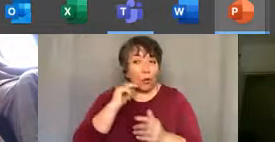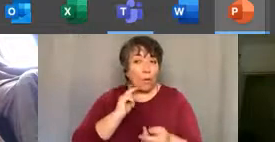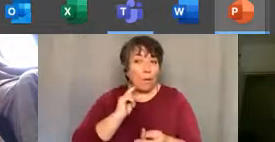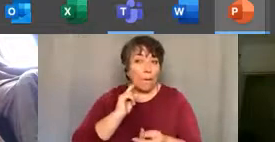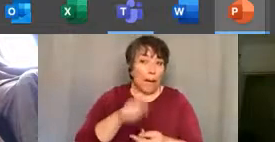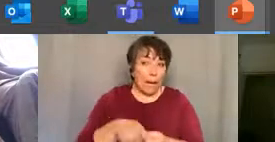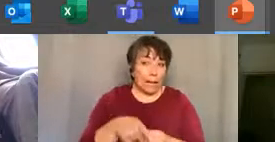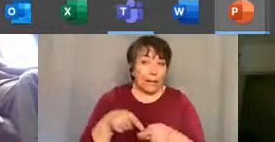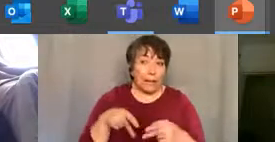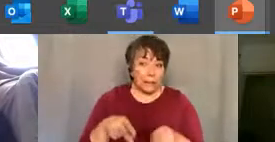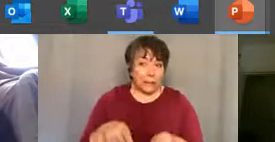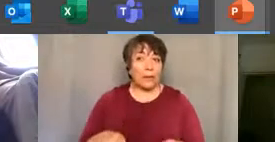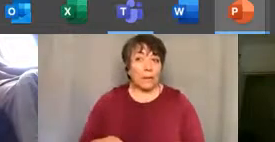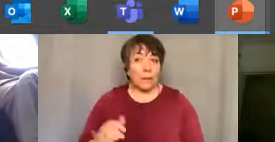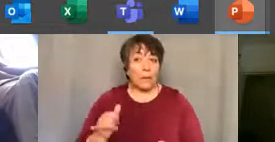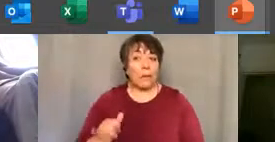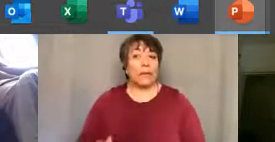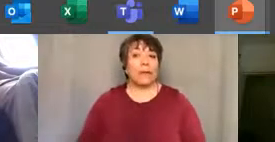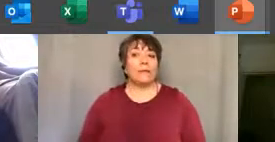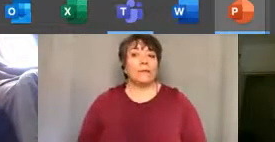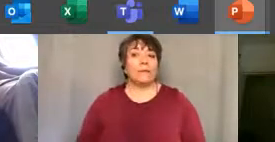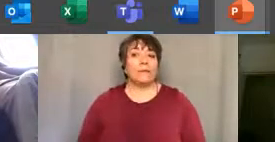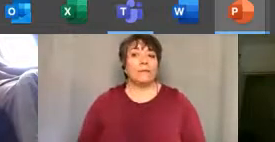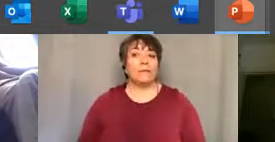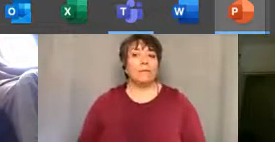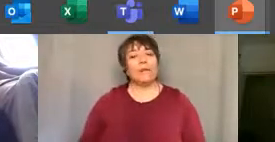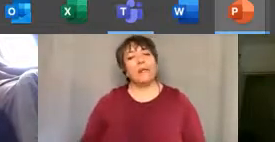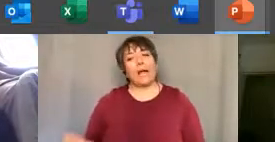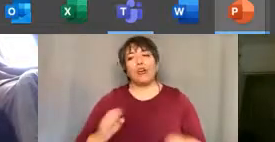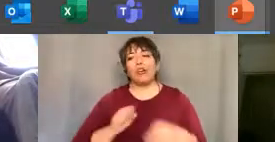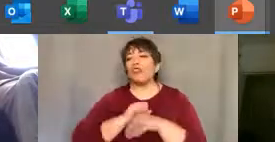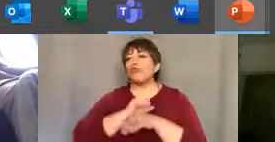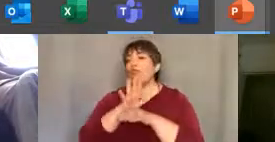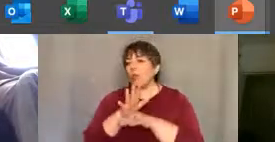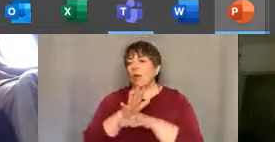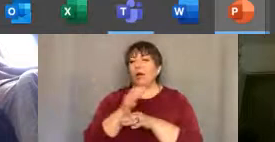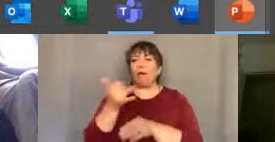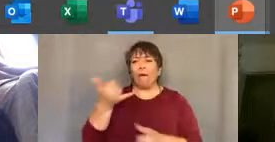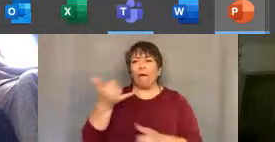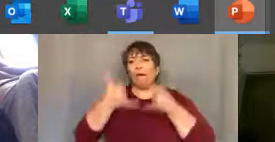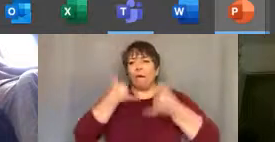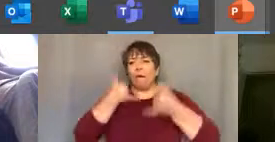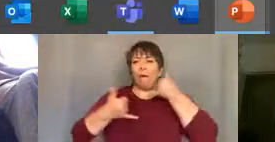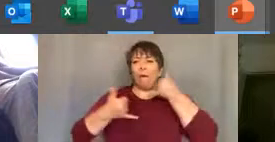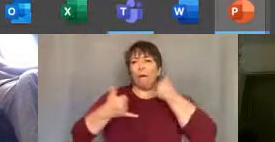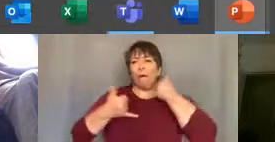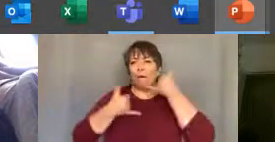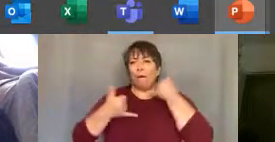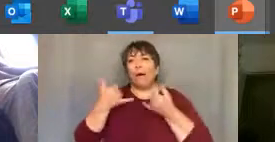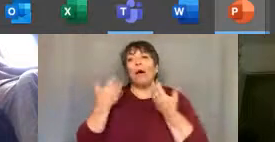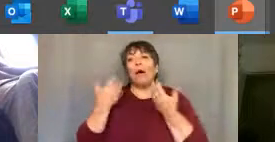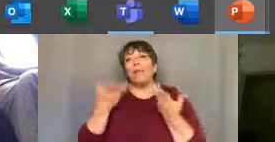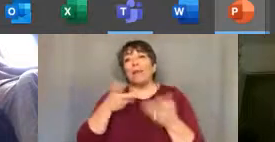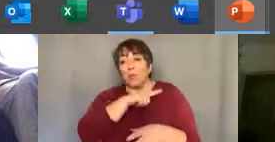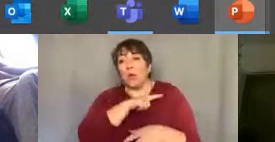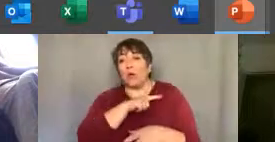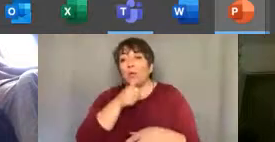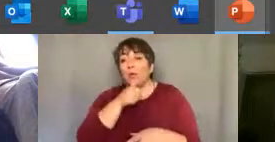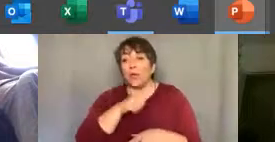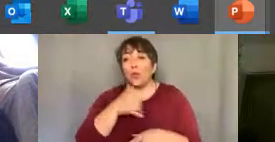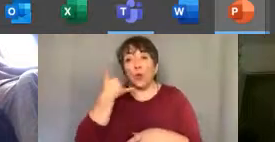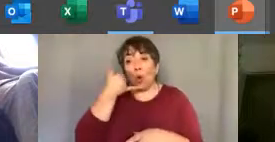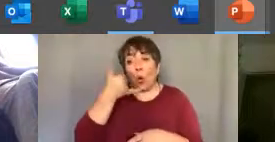really appreciate that our phone lines were extremely busy. And something that we put in place was a callback service. So anybody who